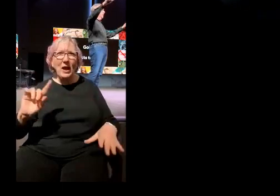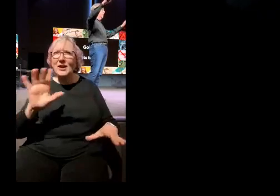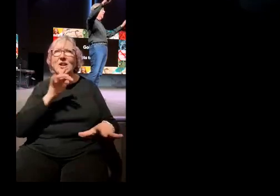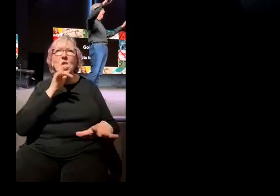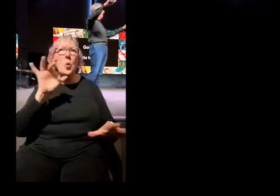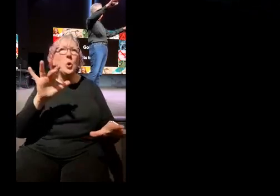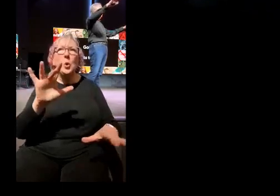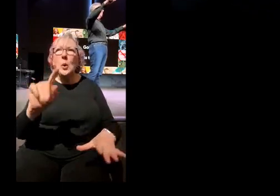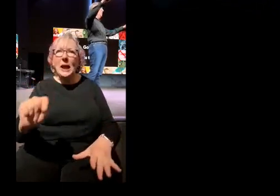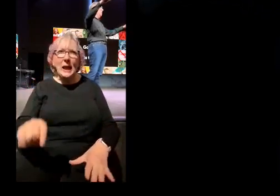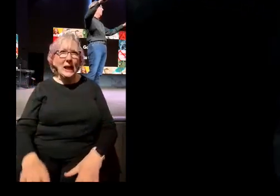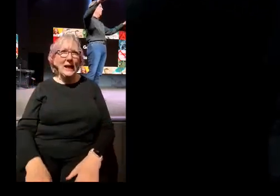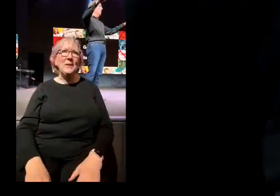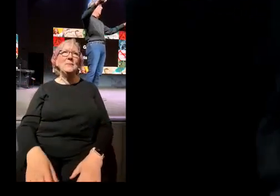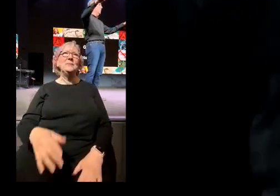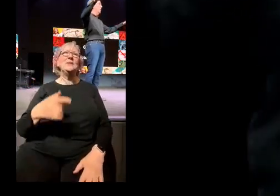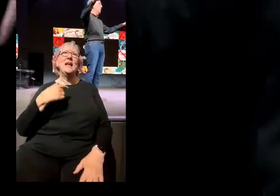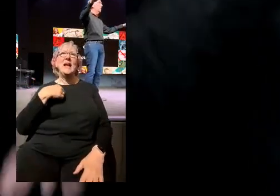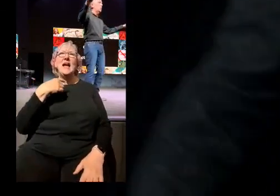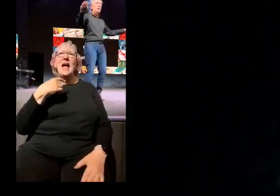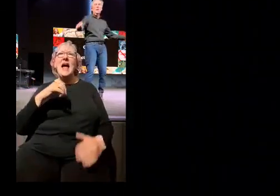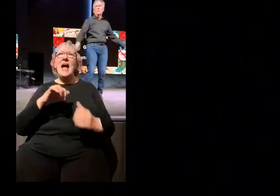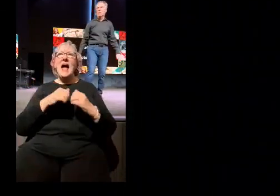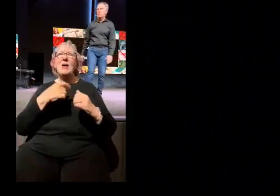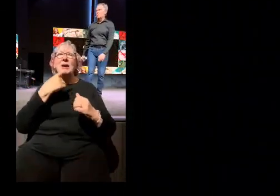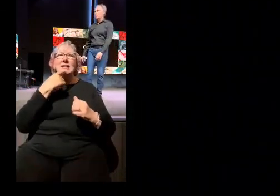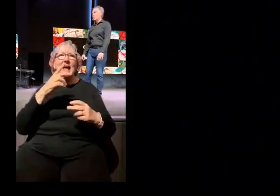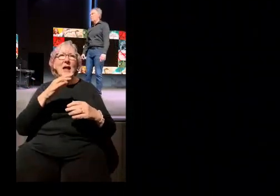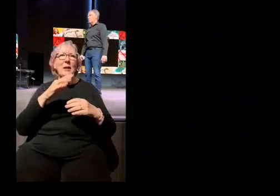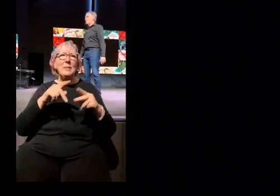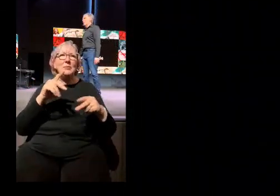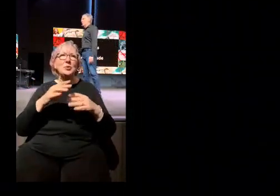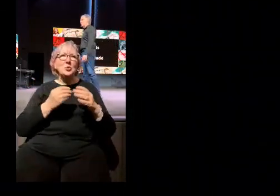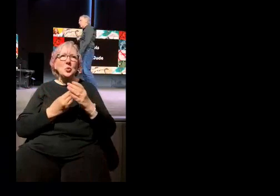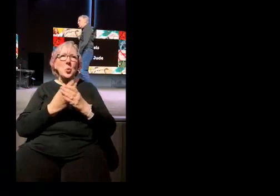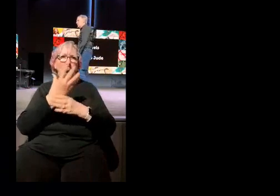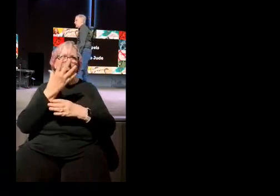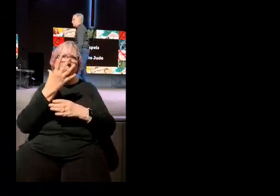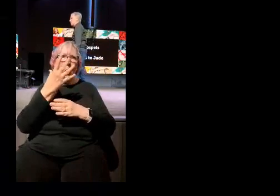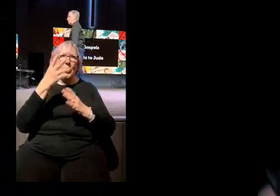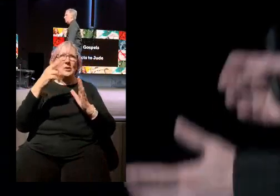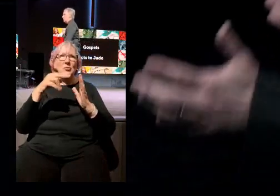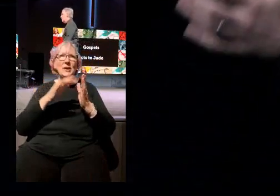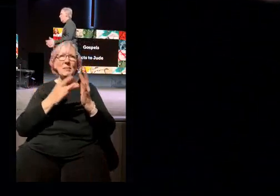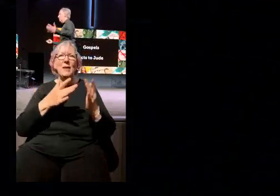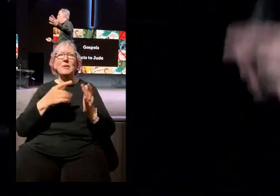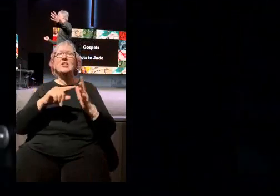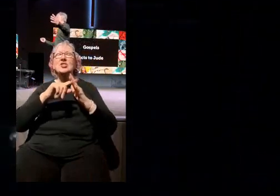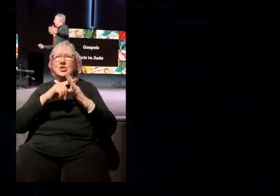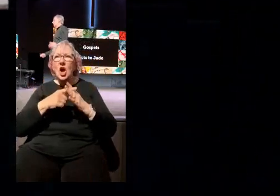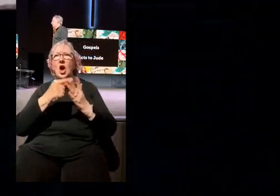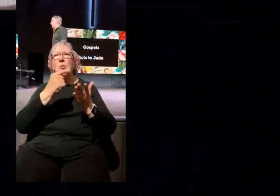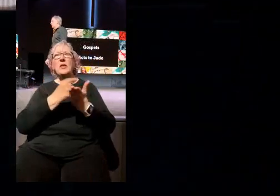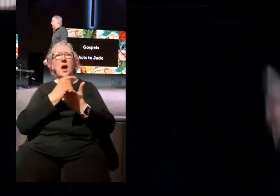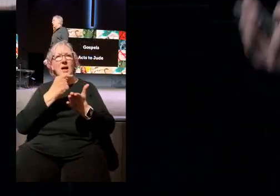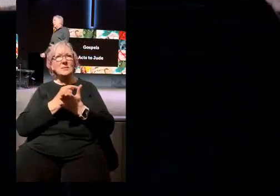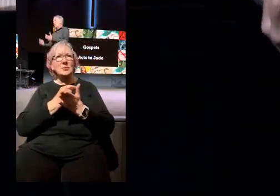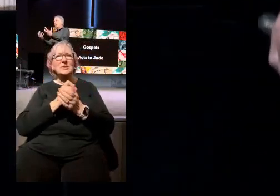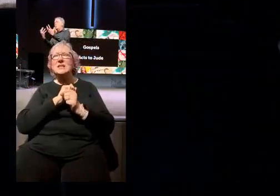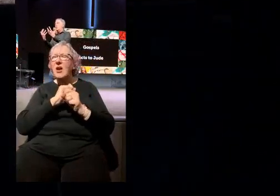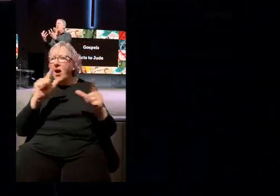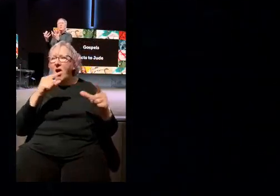Here's how I counsel people to grow in their understanding of the Bible. Start with the Gospels. It's all about Jesus. So get to